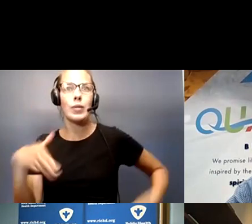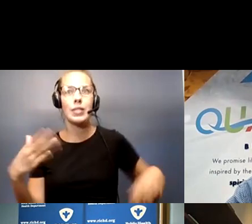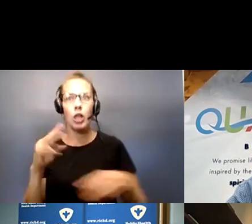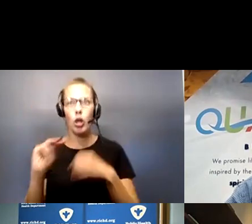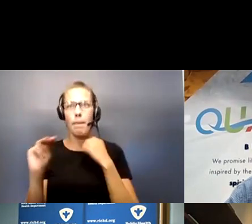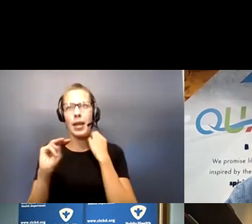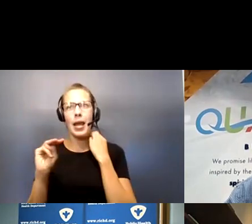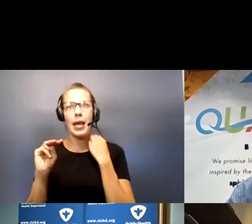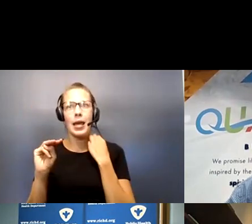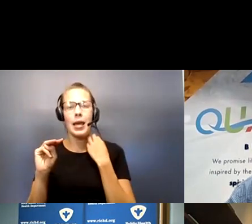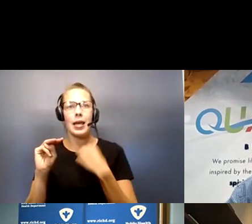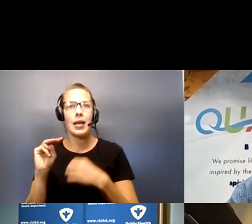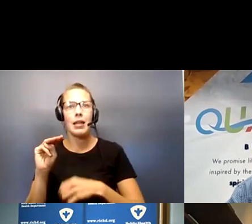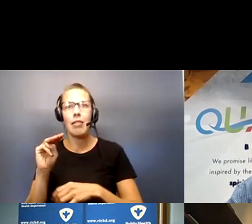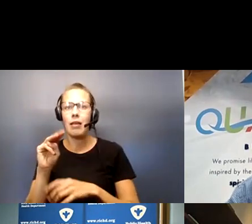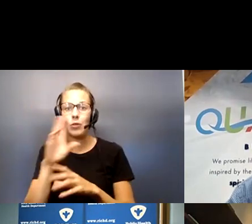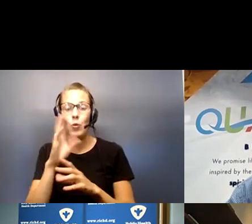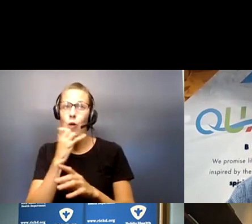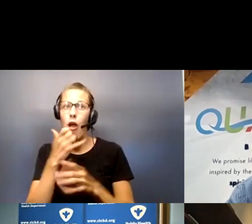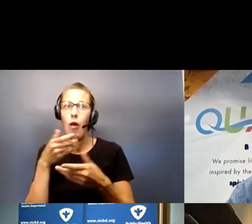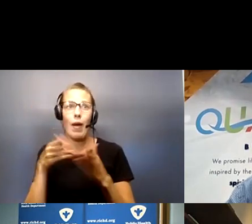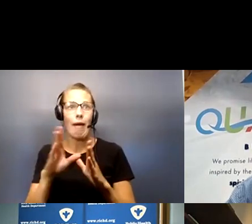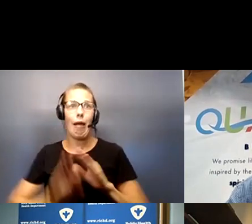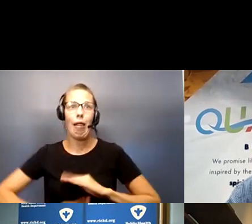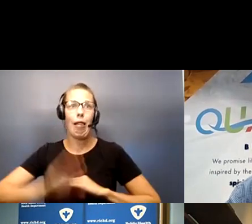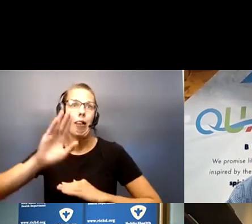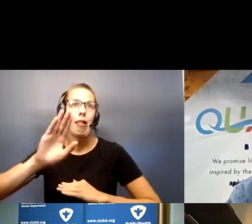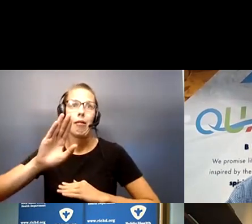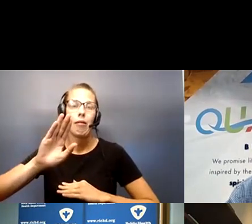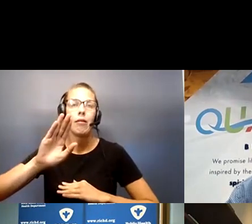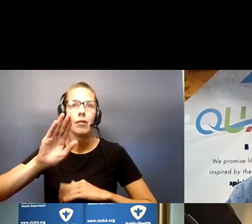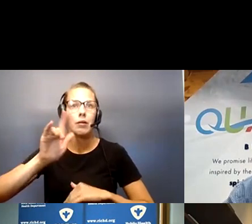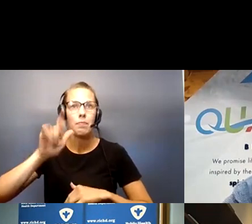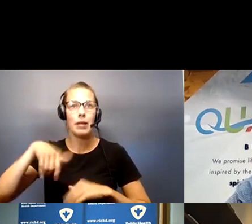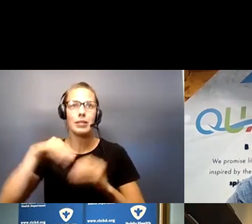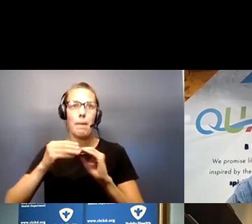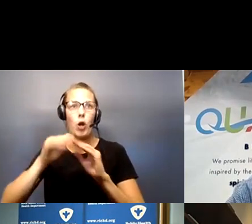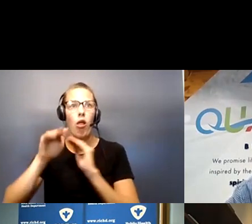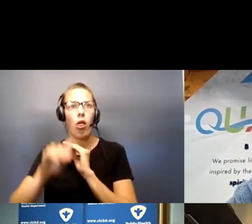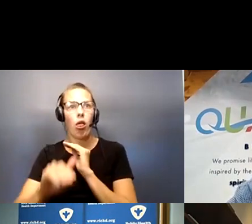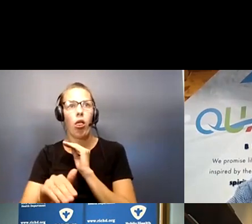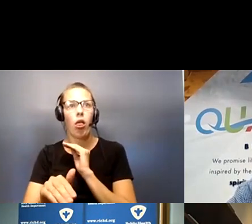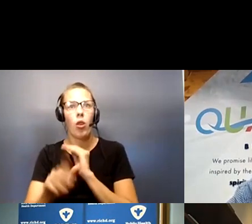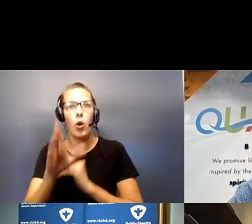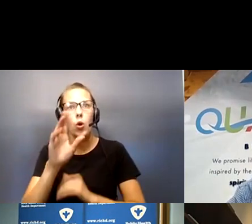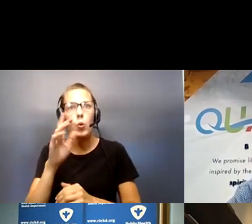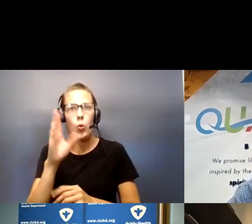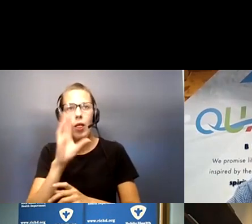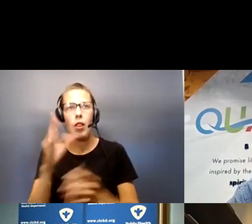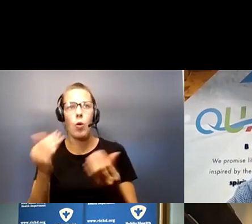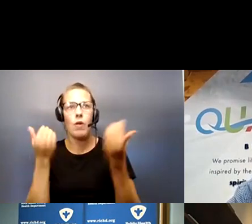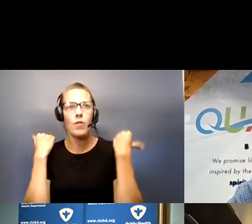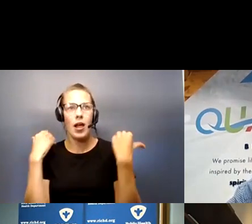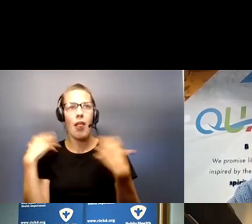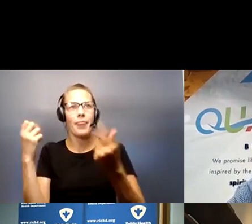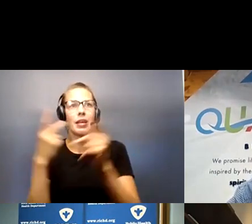this is trending in the wrong direction, and we must get this number down or we will overwhelm our healthcare facilities